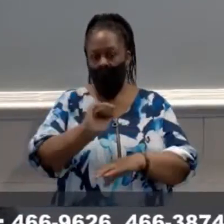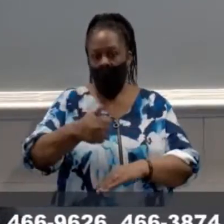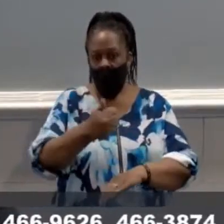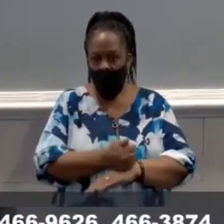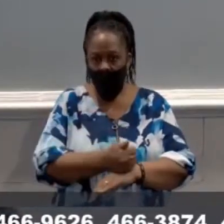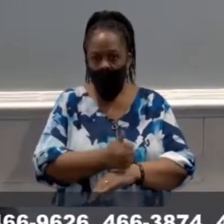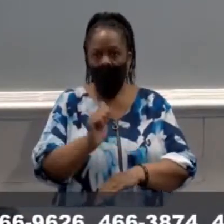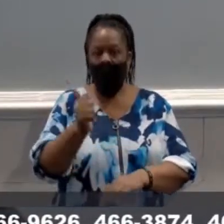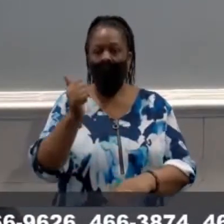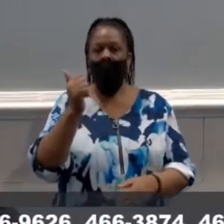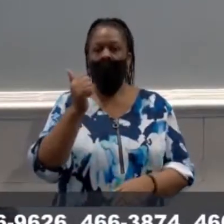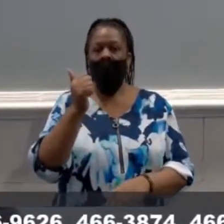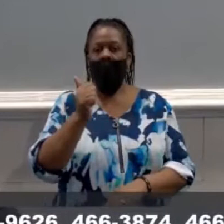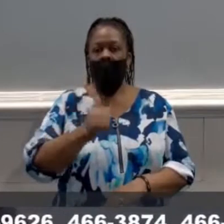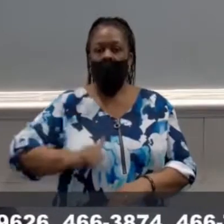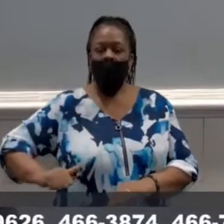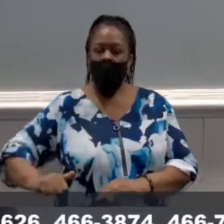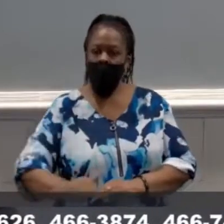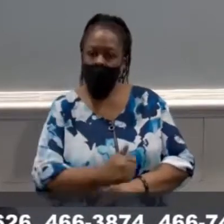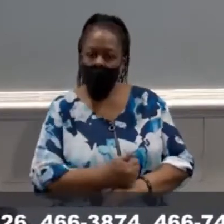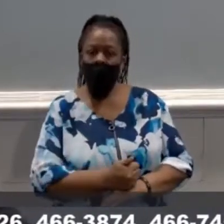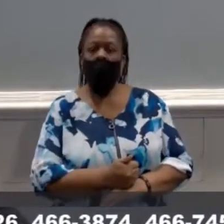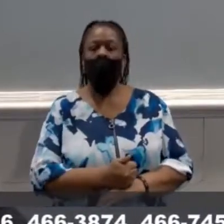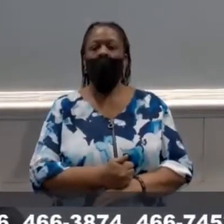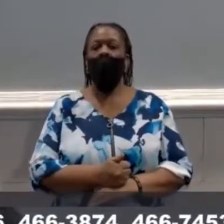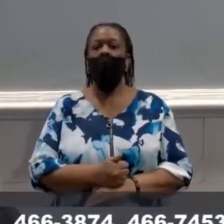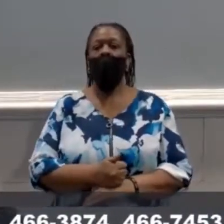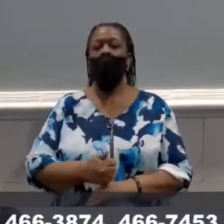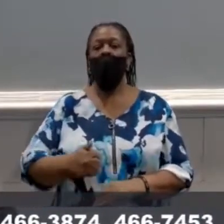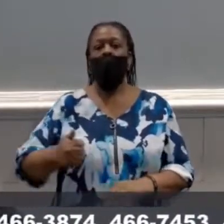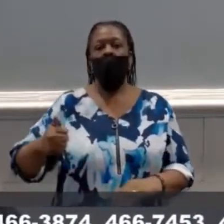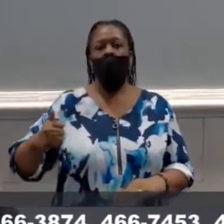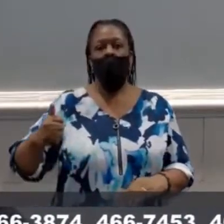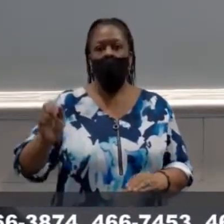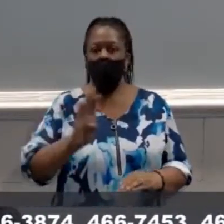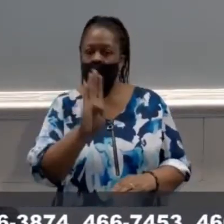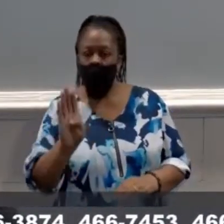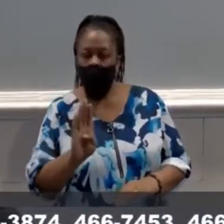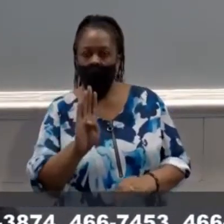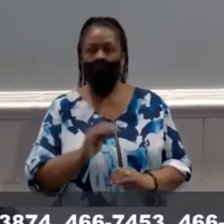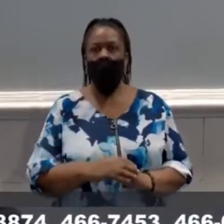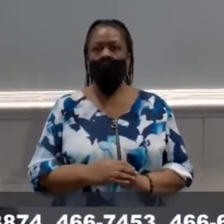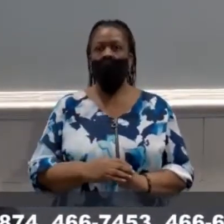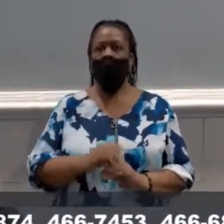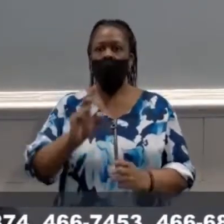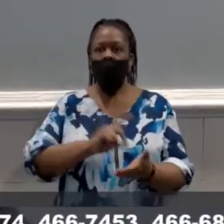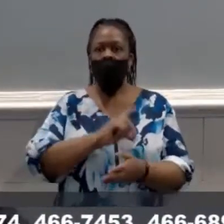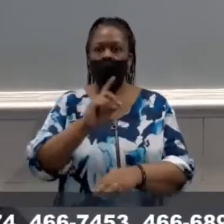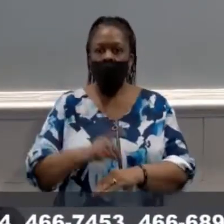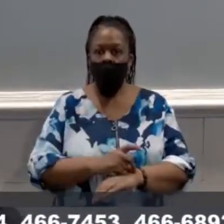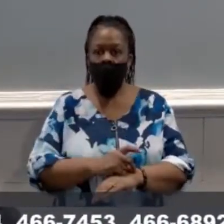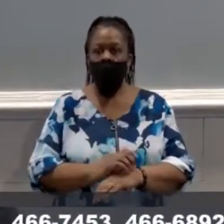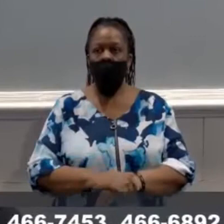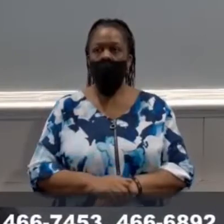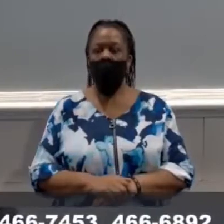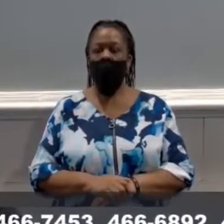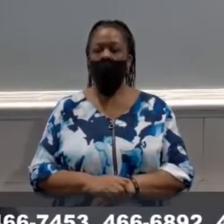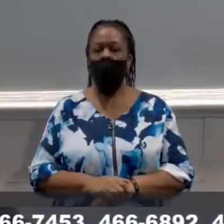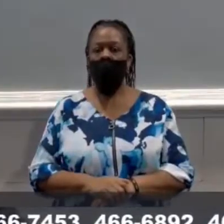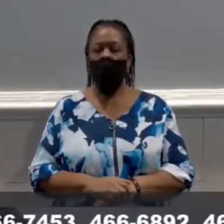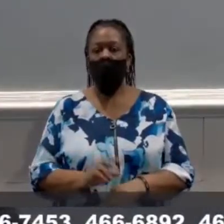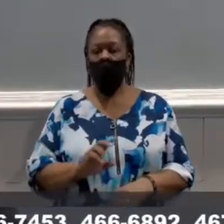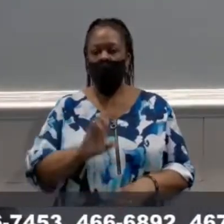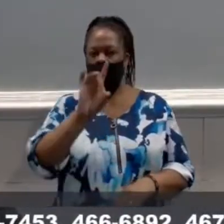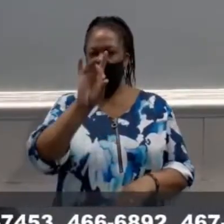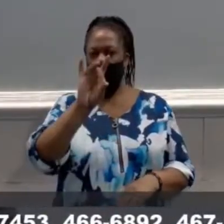days? Are you a returning national from a country or territory outside the CARICOM bubble? Or are you